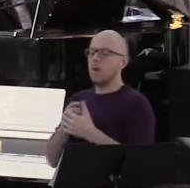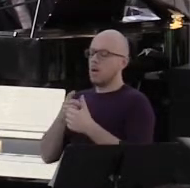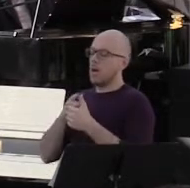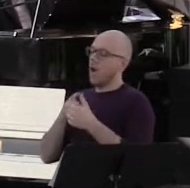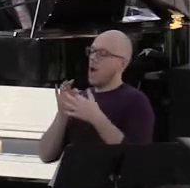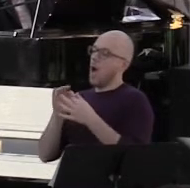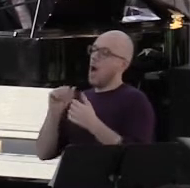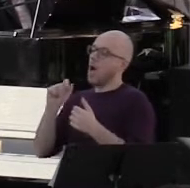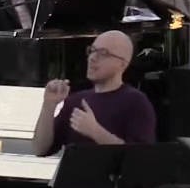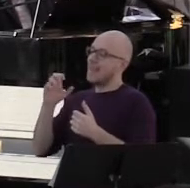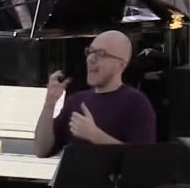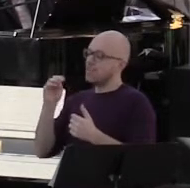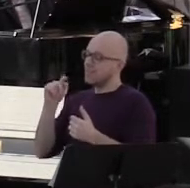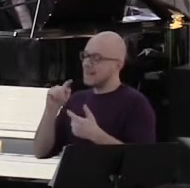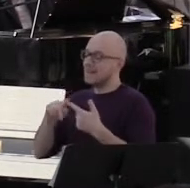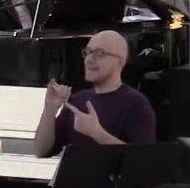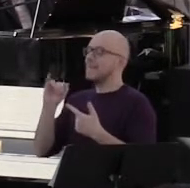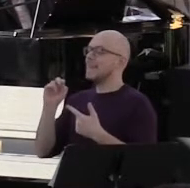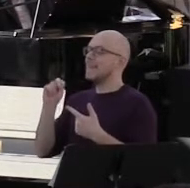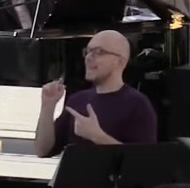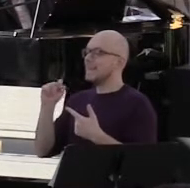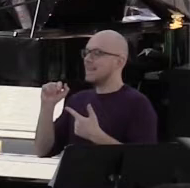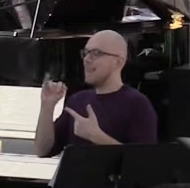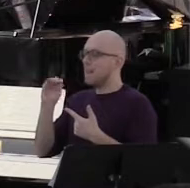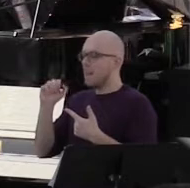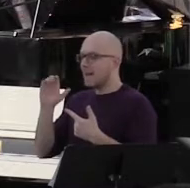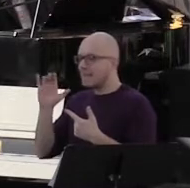attachment, intimacy, and caring.